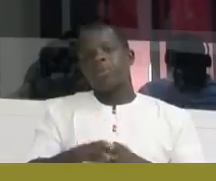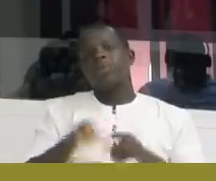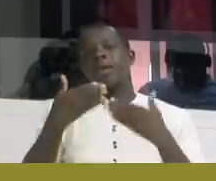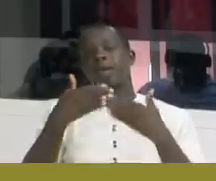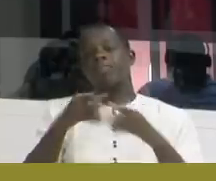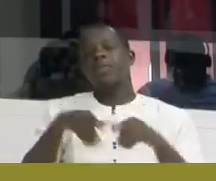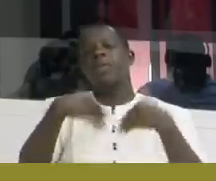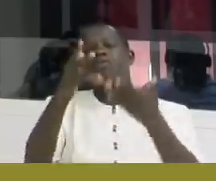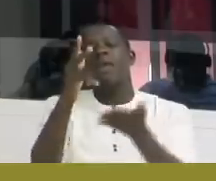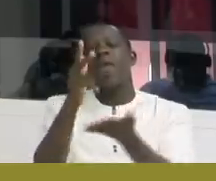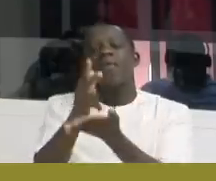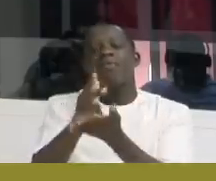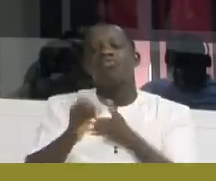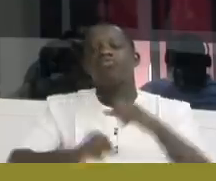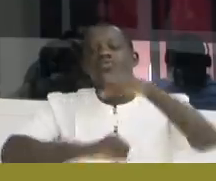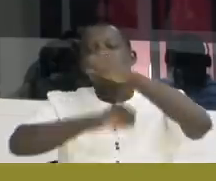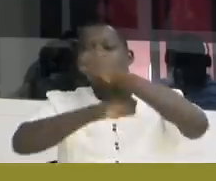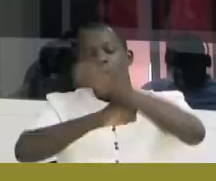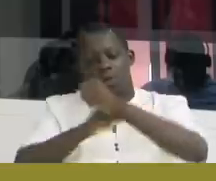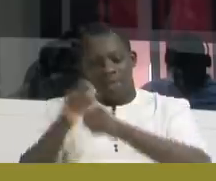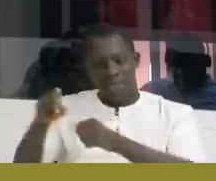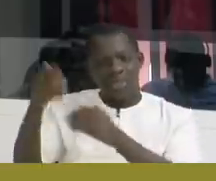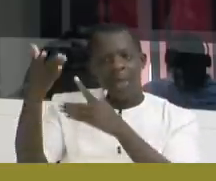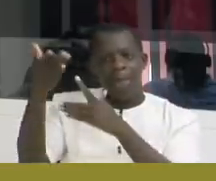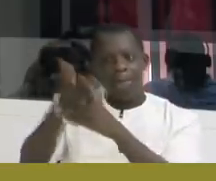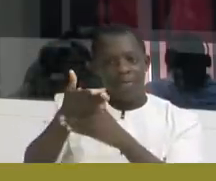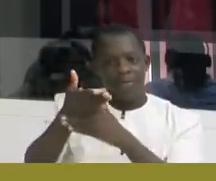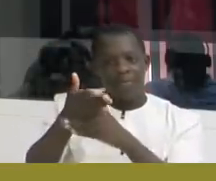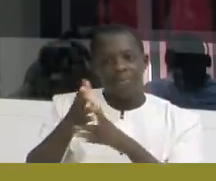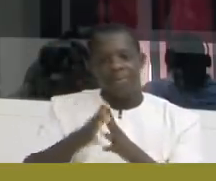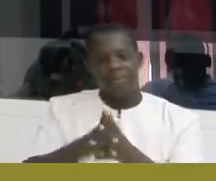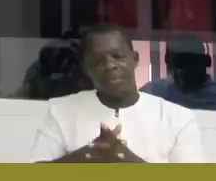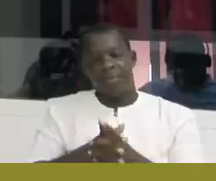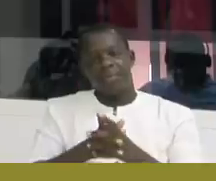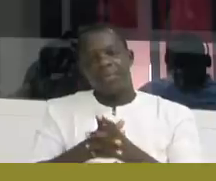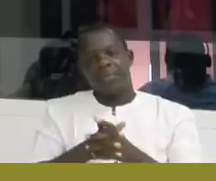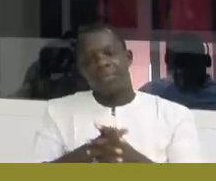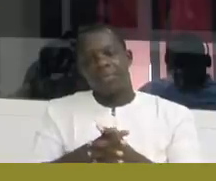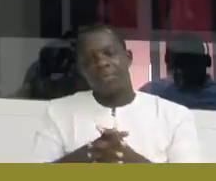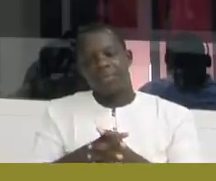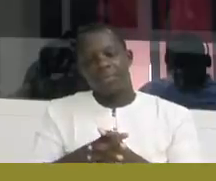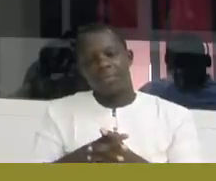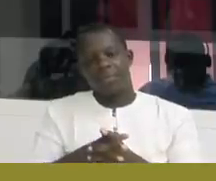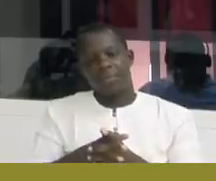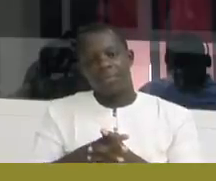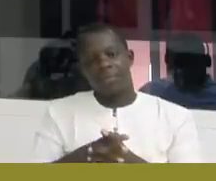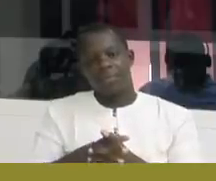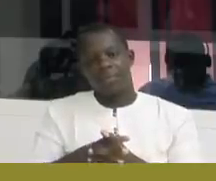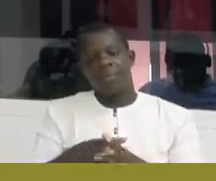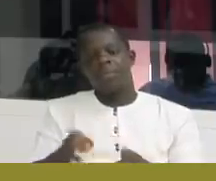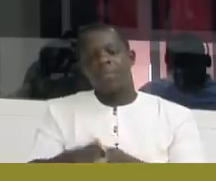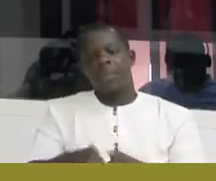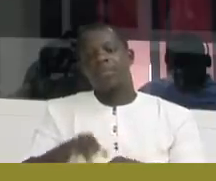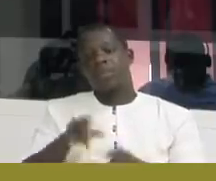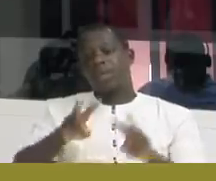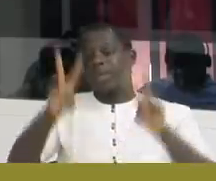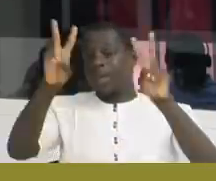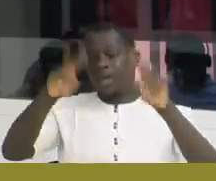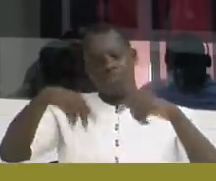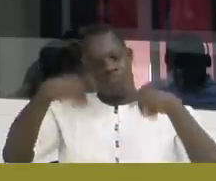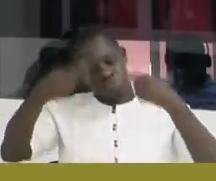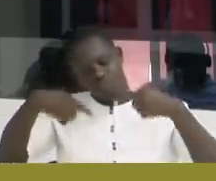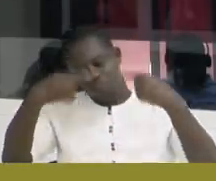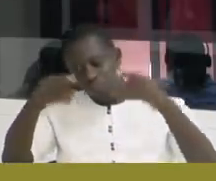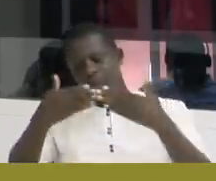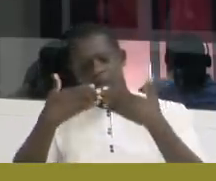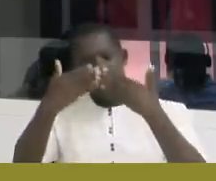any evidence to support that belief? Well, as time, he kept on informing me of